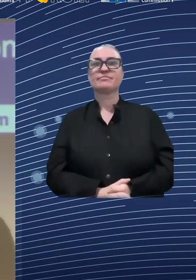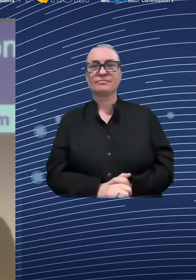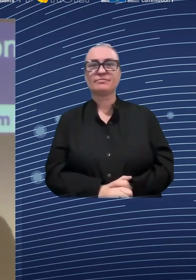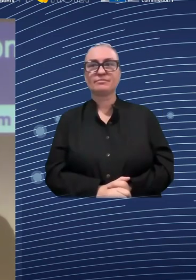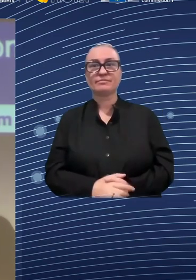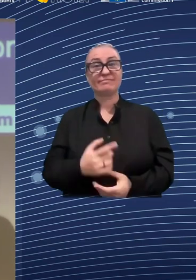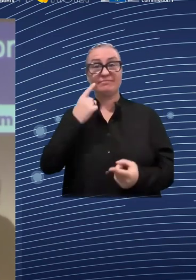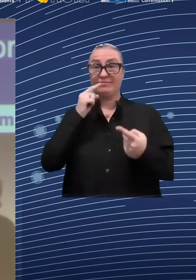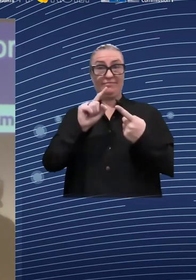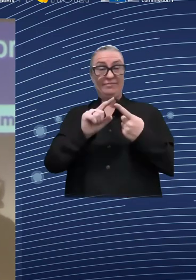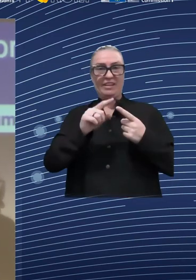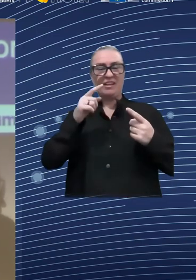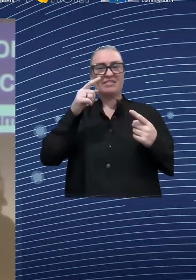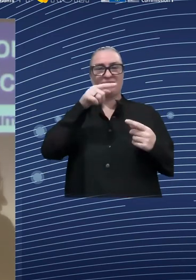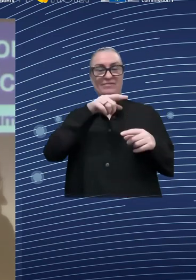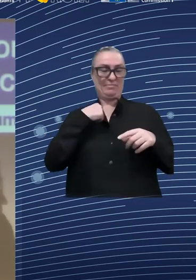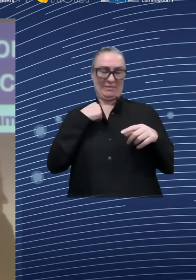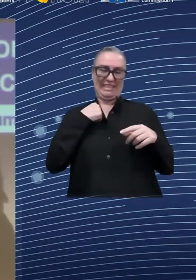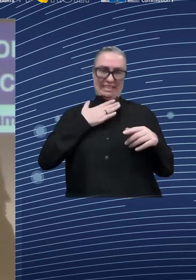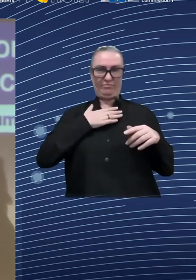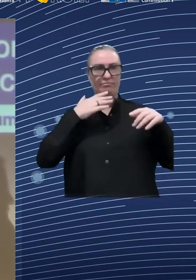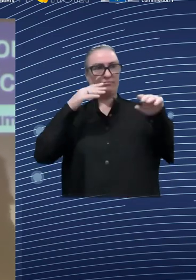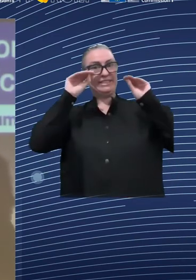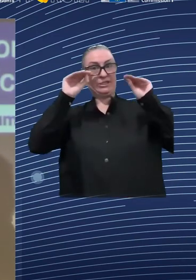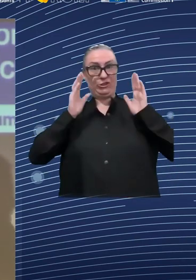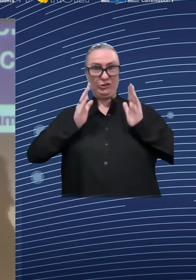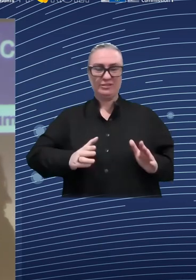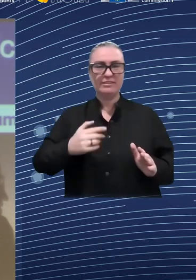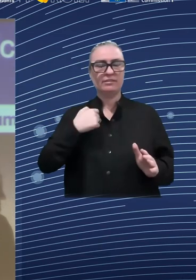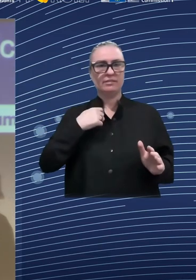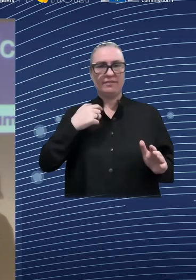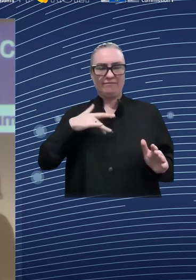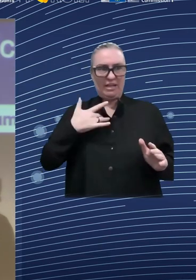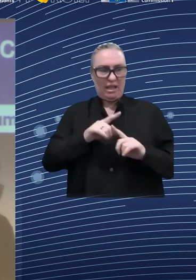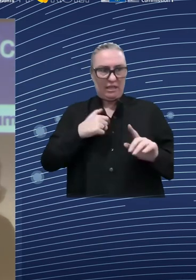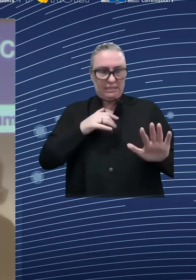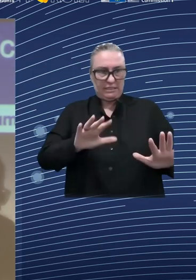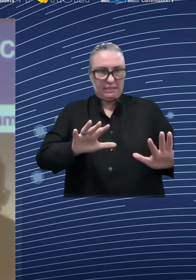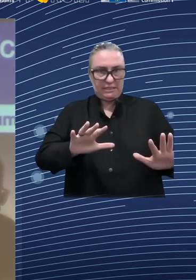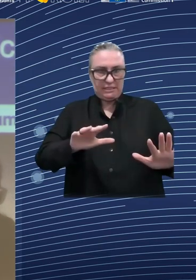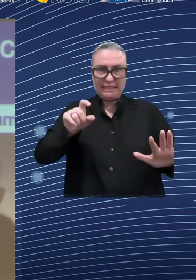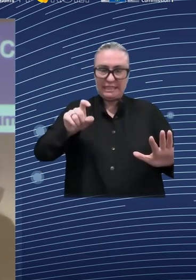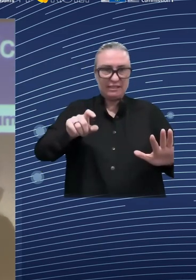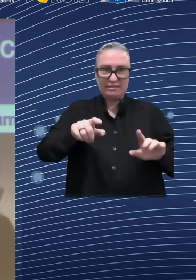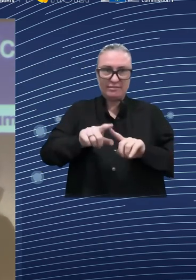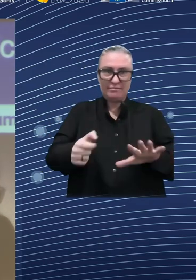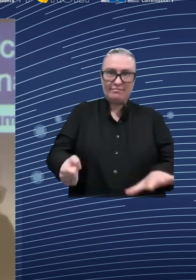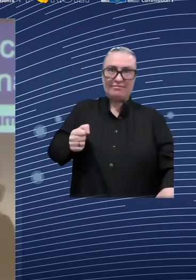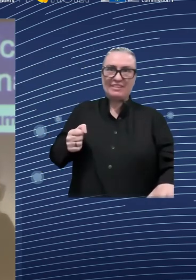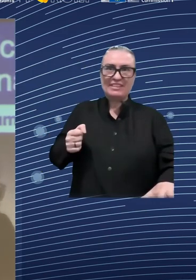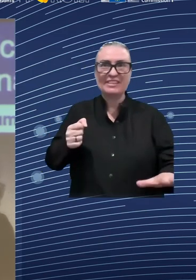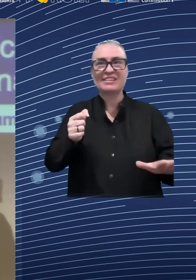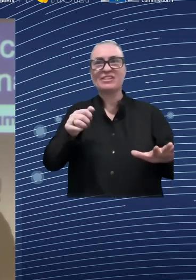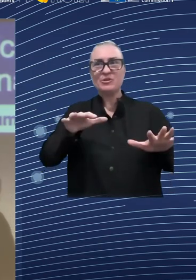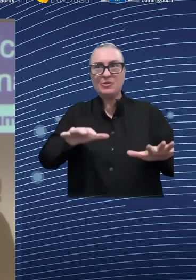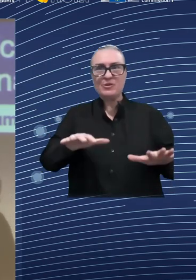be in the same pace. I think it's not sustainable to follow this speed in the way as maybe people from